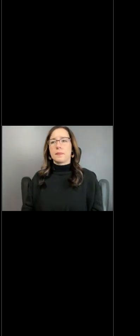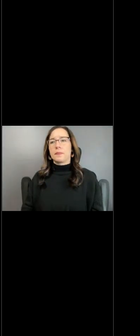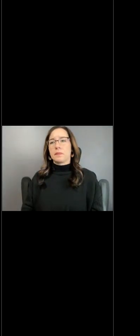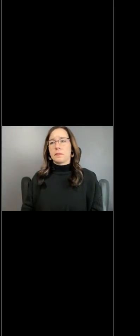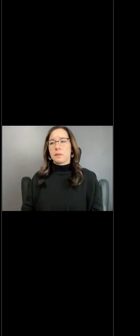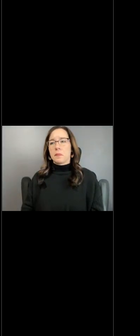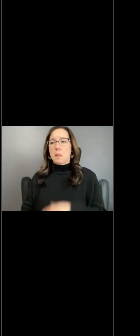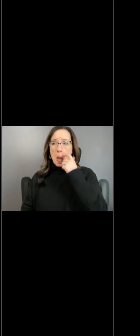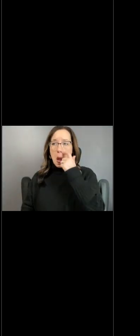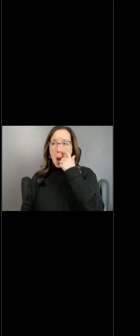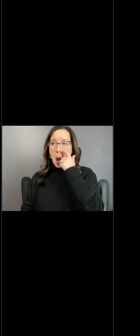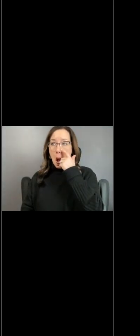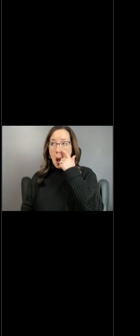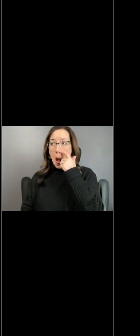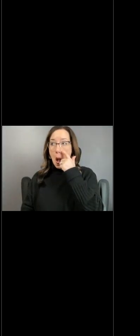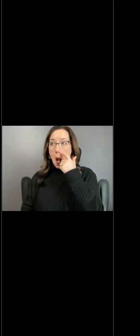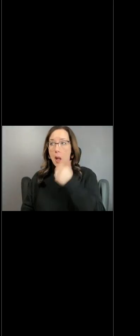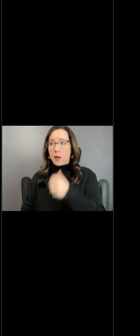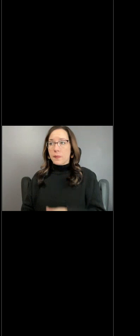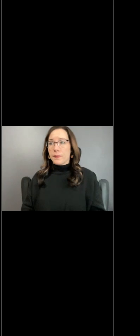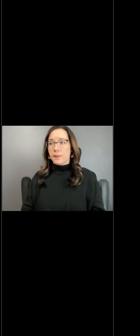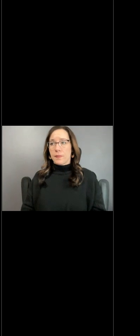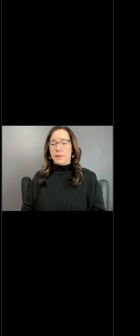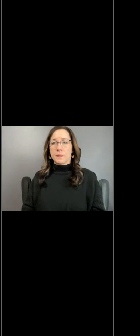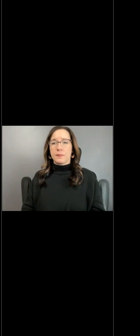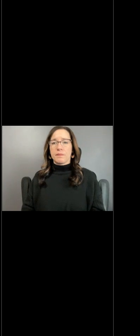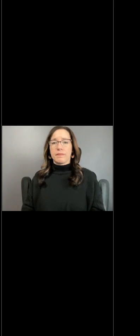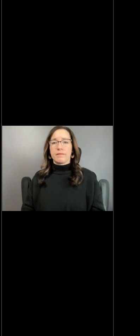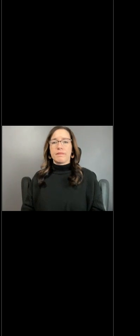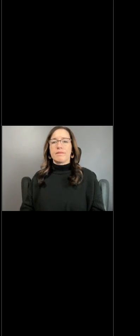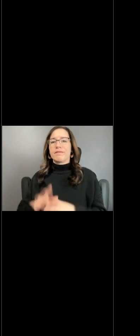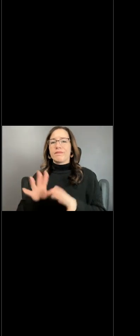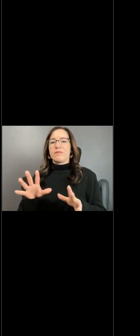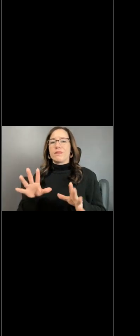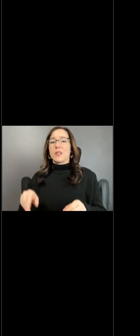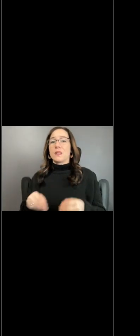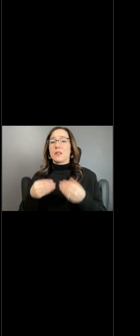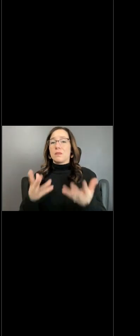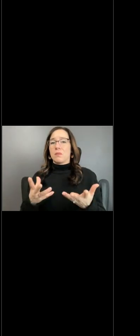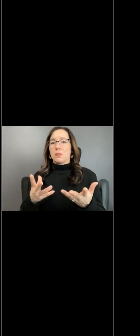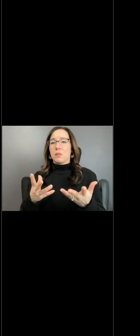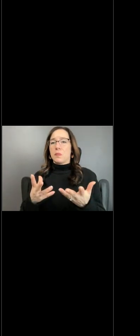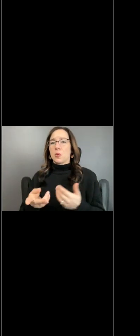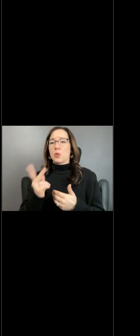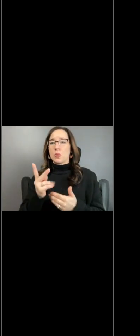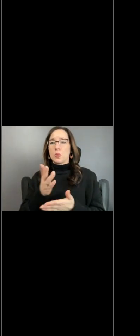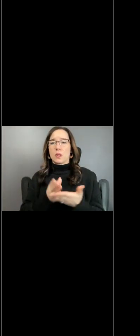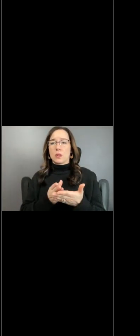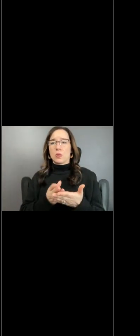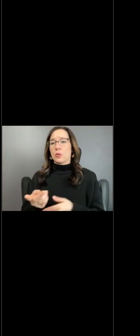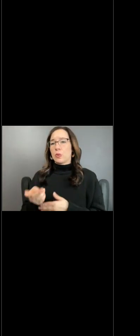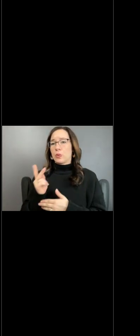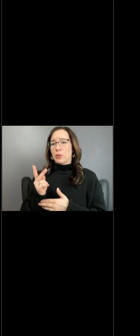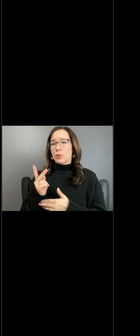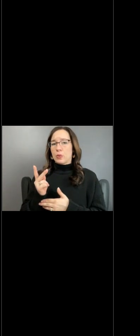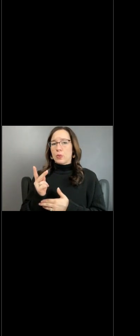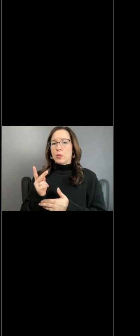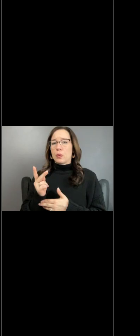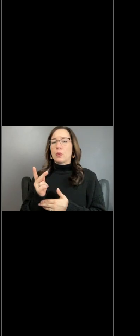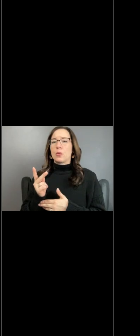1998. The supplement is presented in 2 sections. The first section answers questions